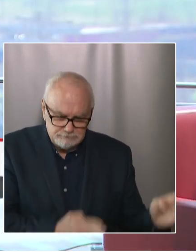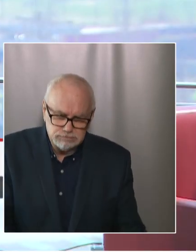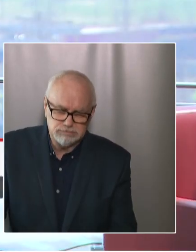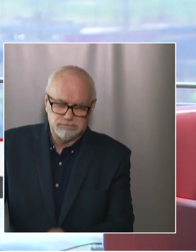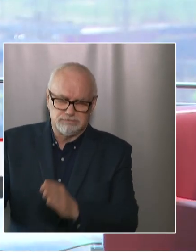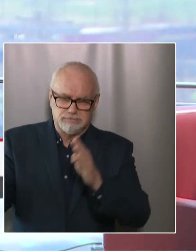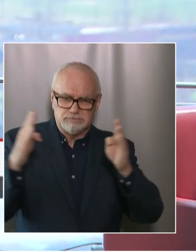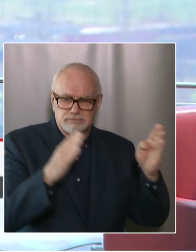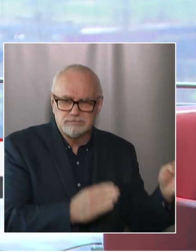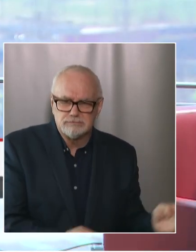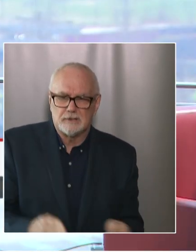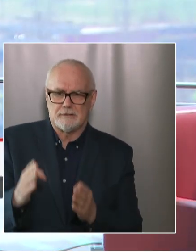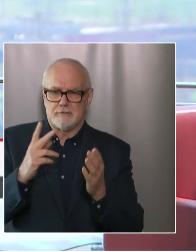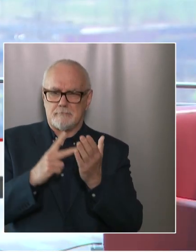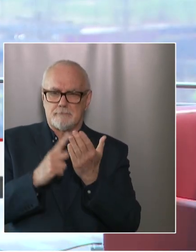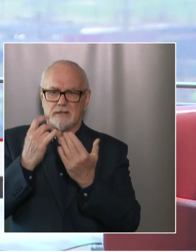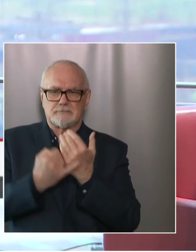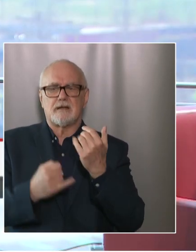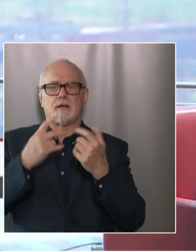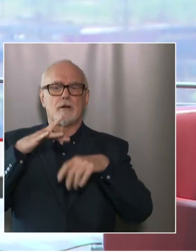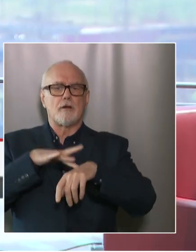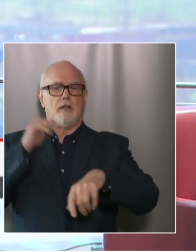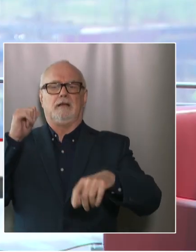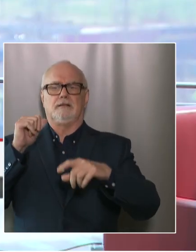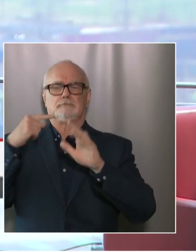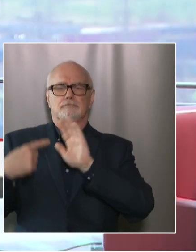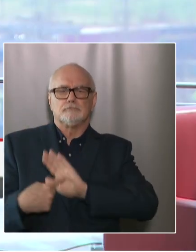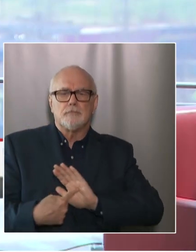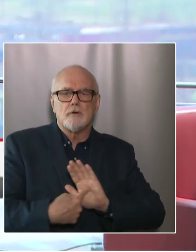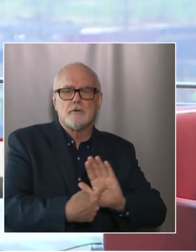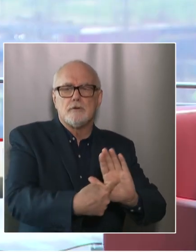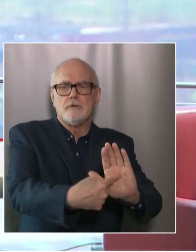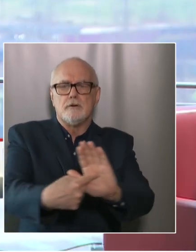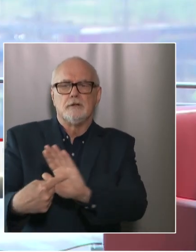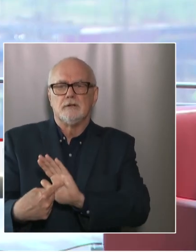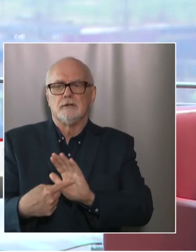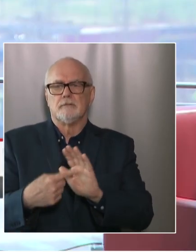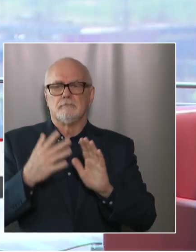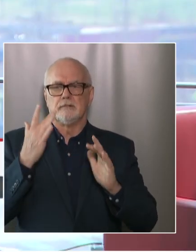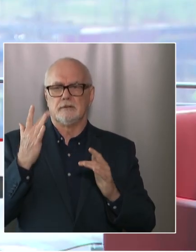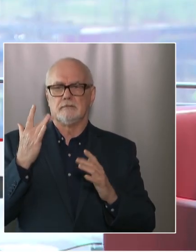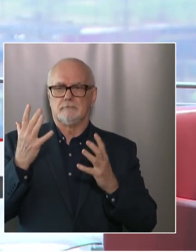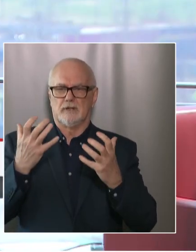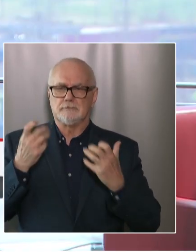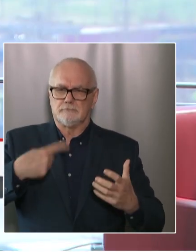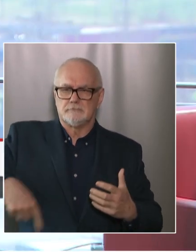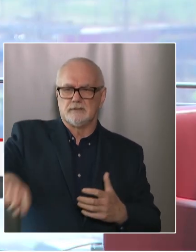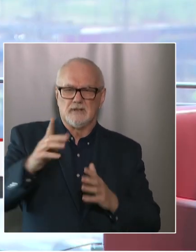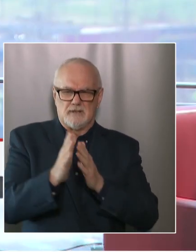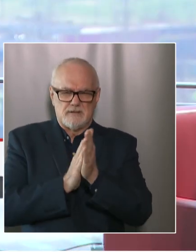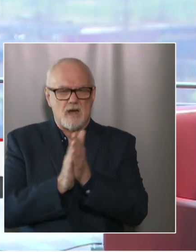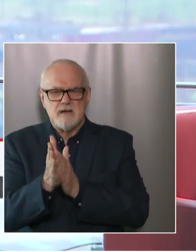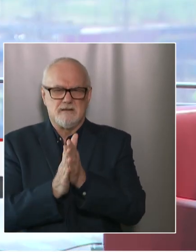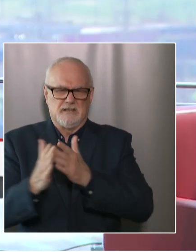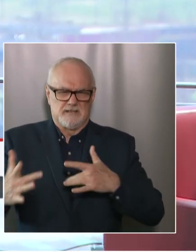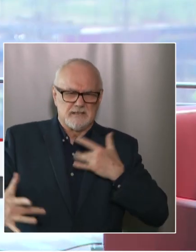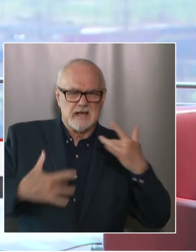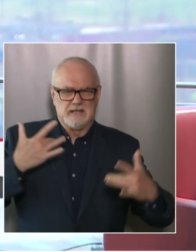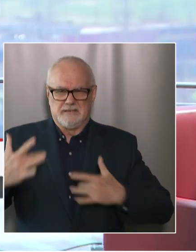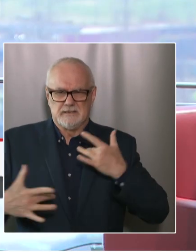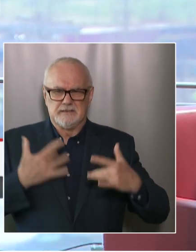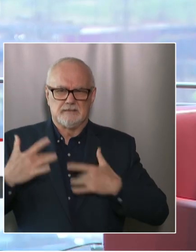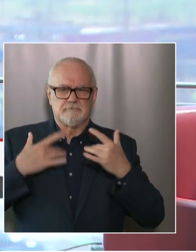early and to build excitement and momentum for what can be created. And we wanted your